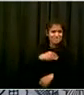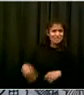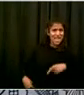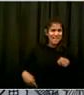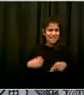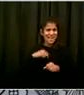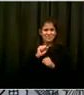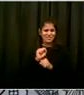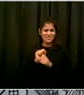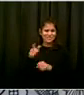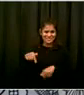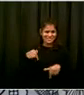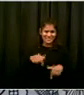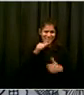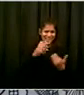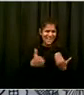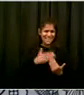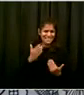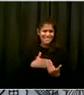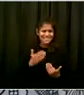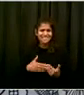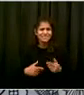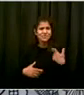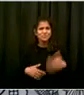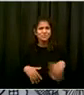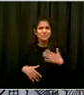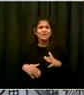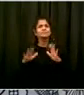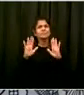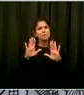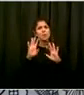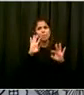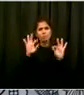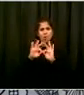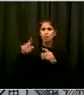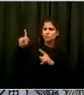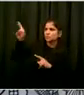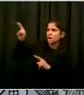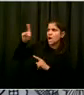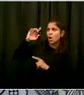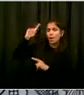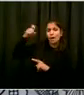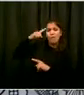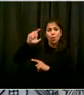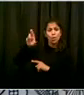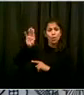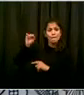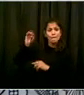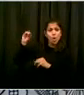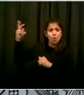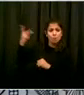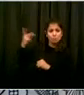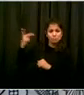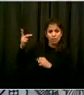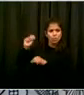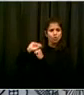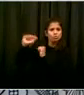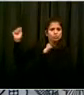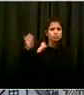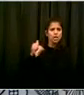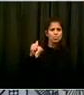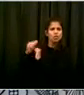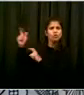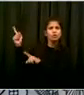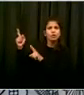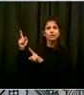this as well. But we have to work together. We have to ignore those voices of division. We have to really unify here to get this done. The